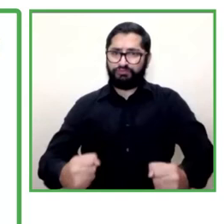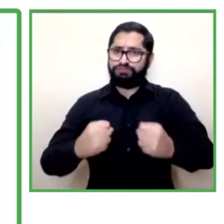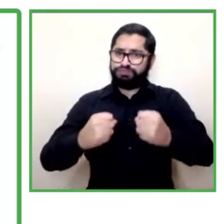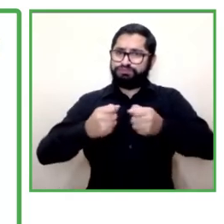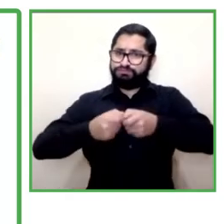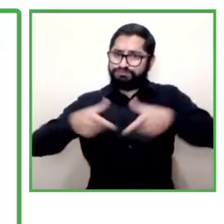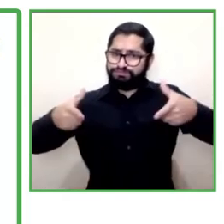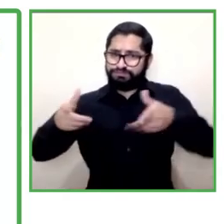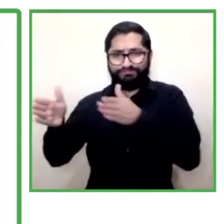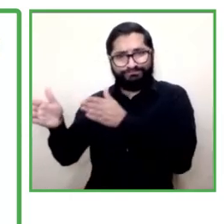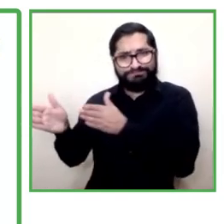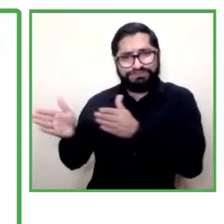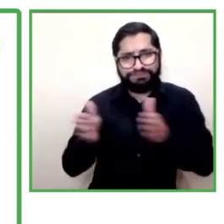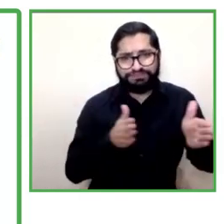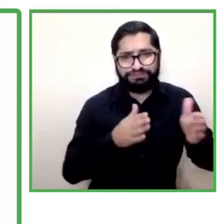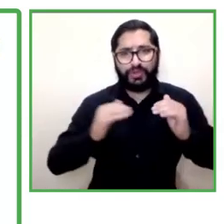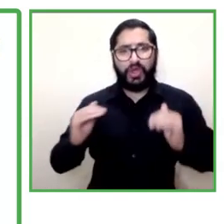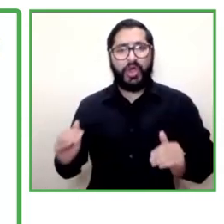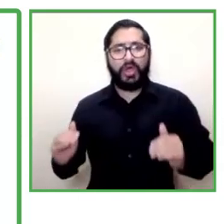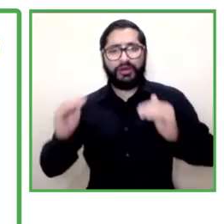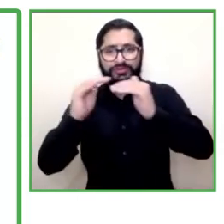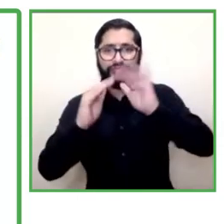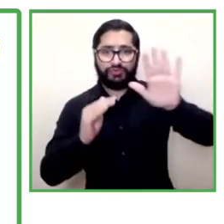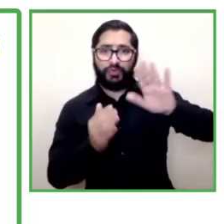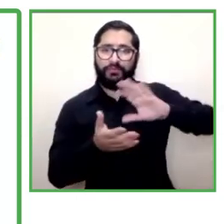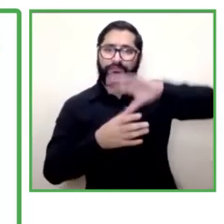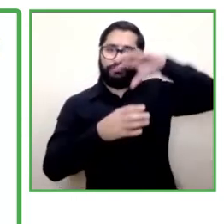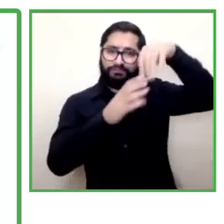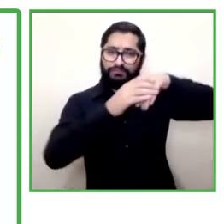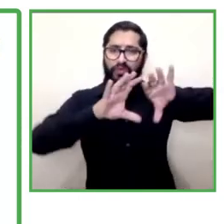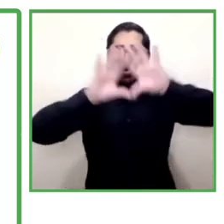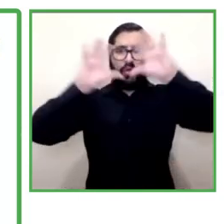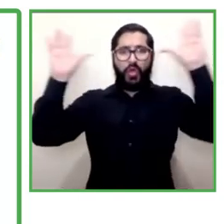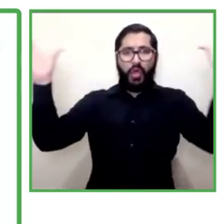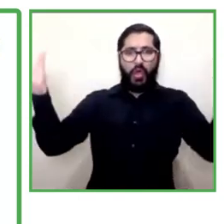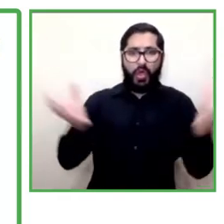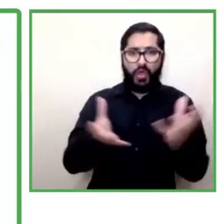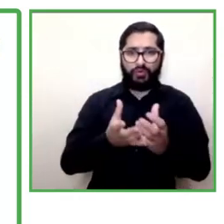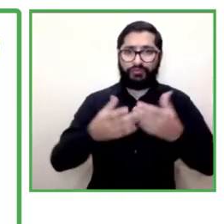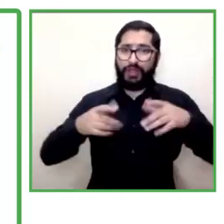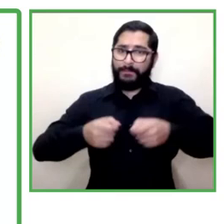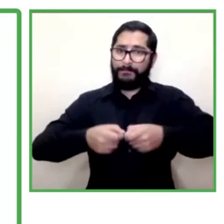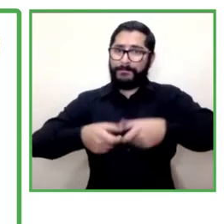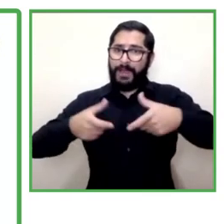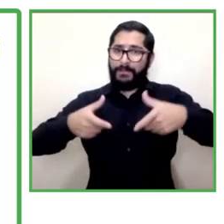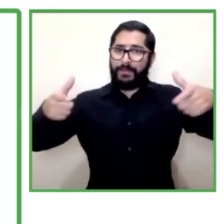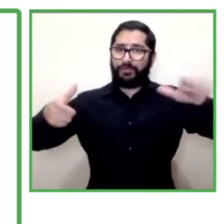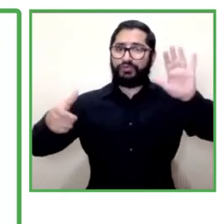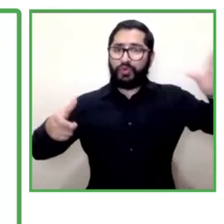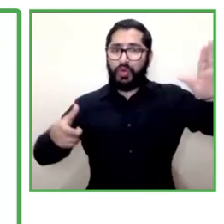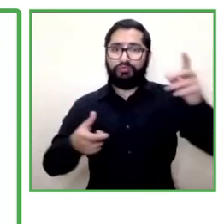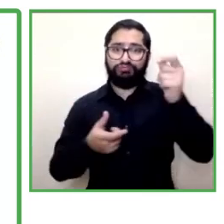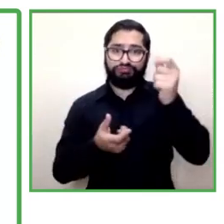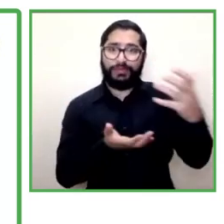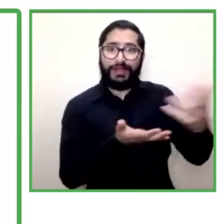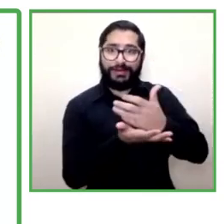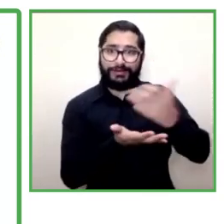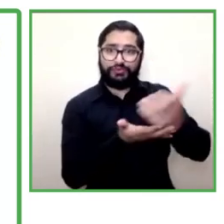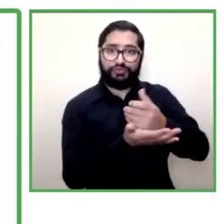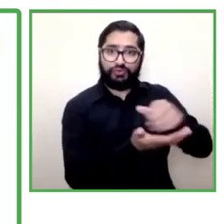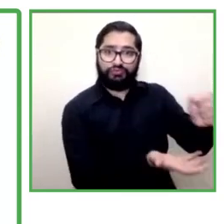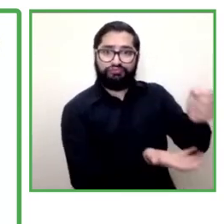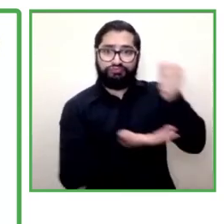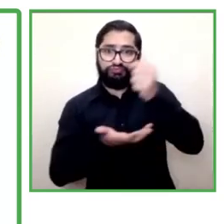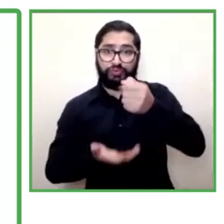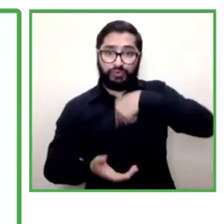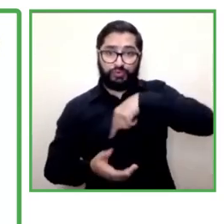revenues. Our current goal is that we are launching in China today, India in a couple of weeks, and